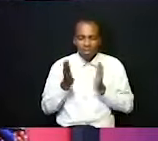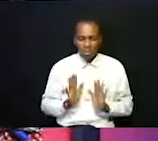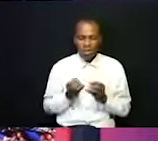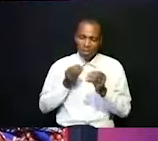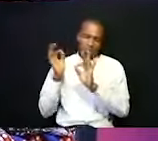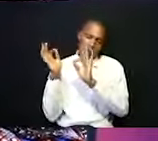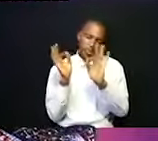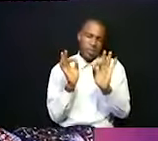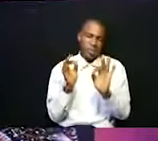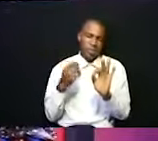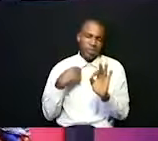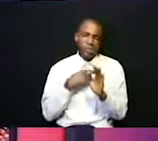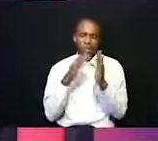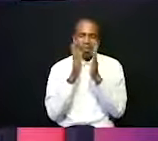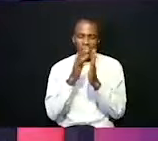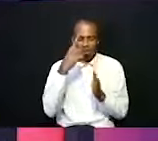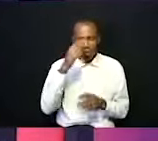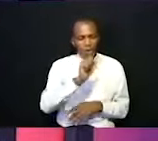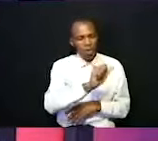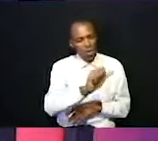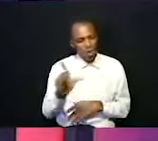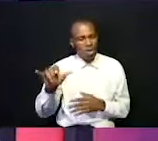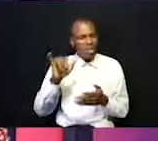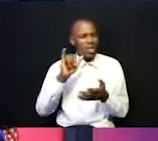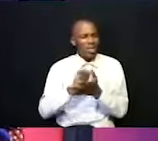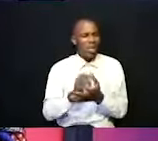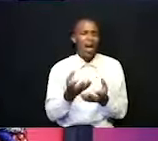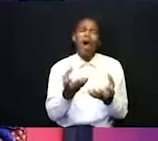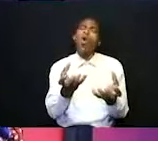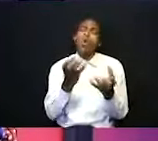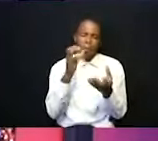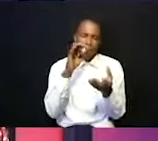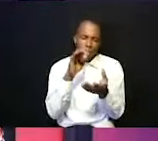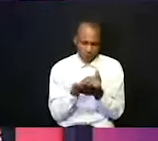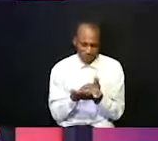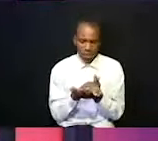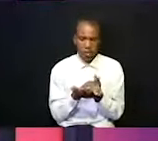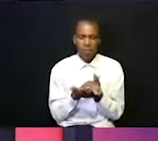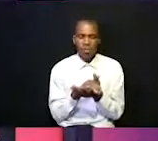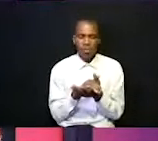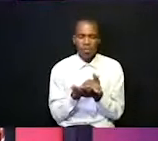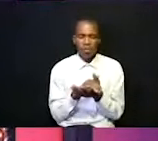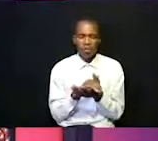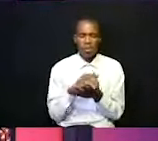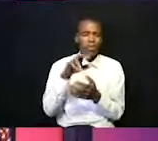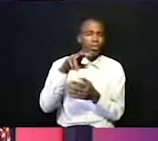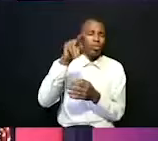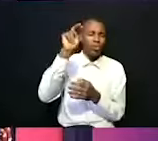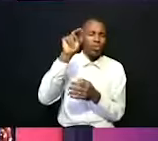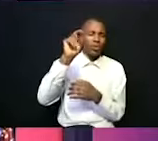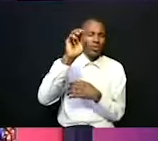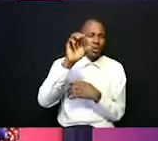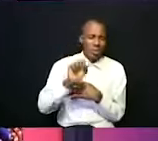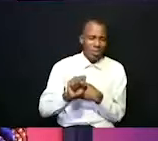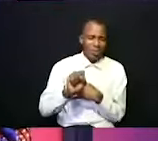pray for all those who are in need of marriage, from the north to the south,